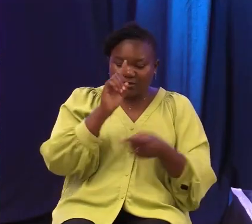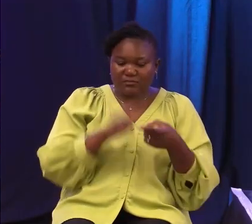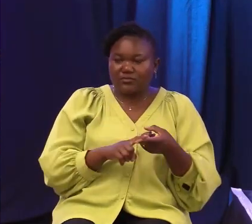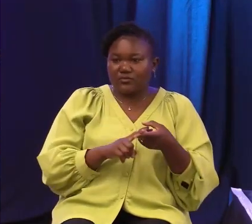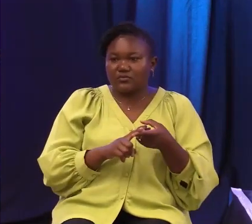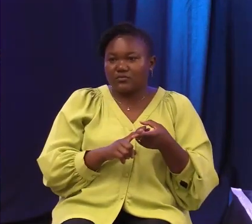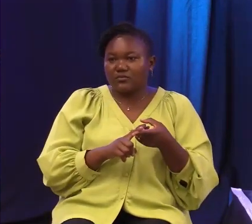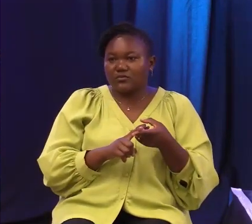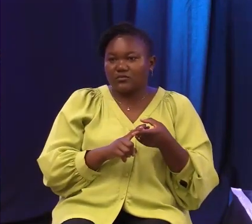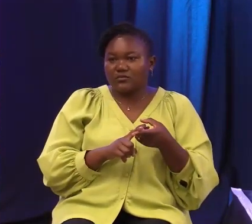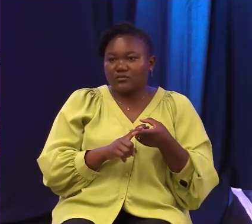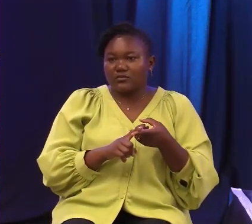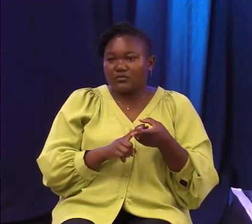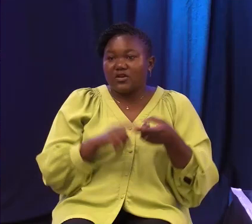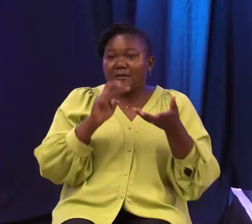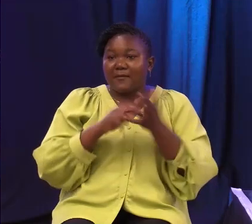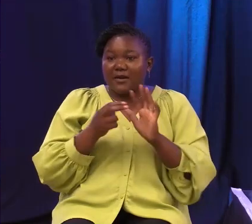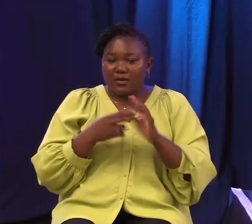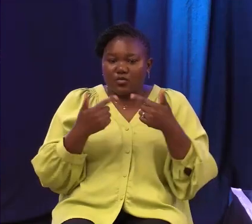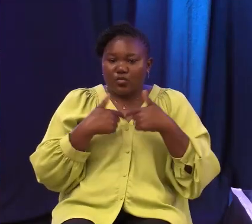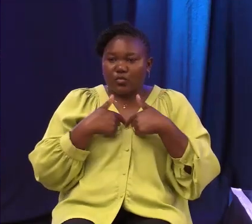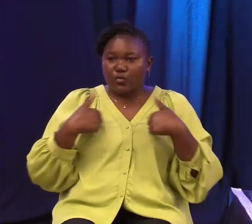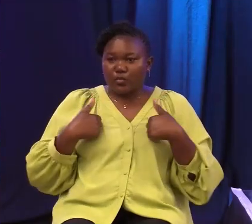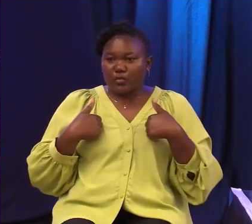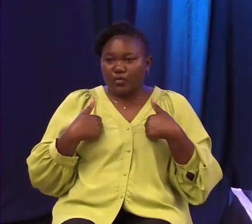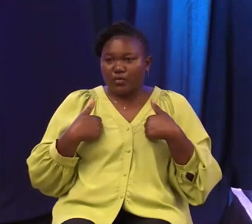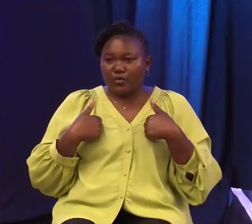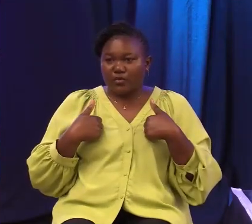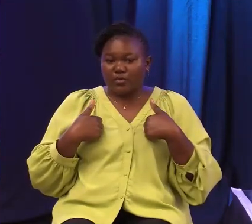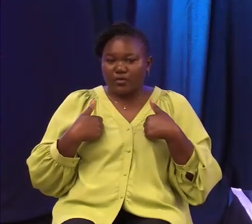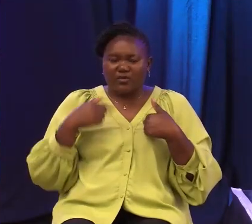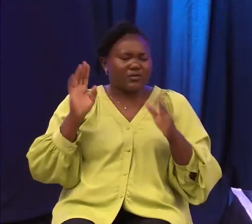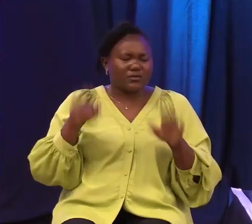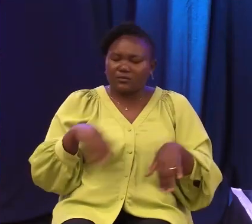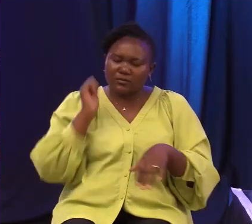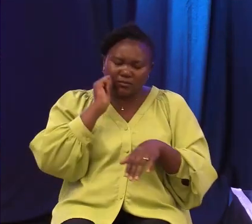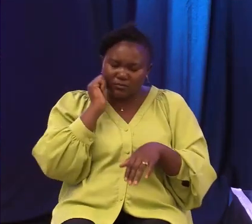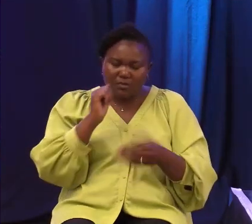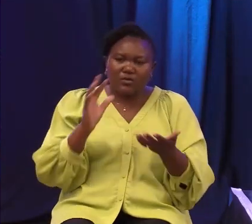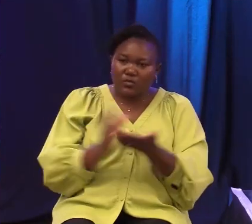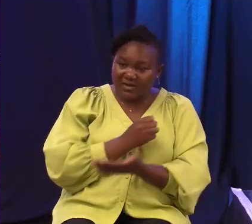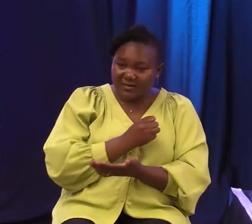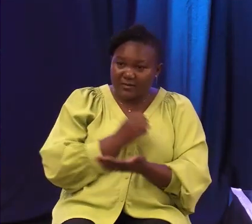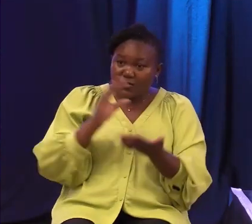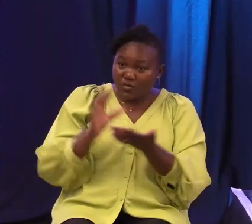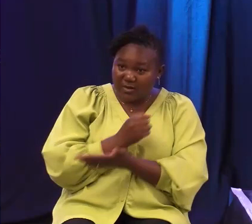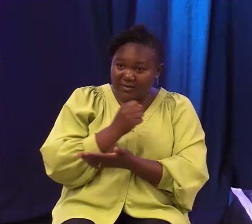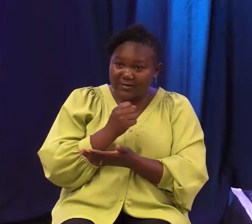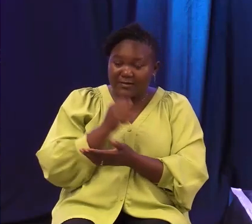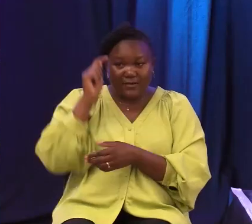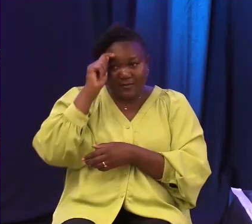is the will theory. The will theory holds the view that